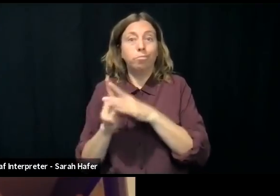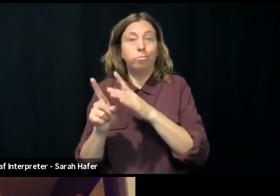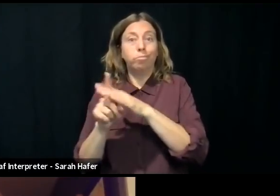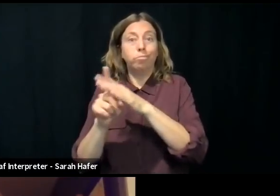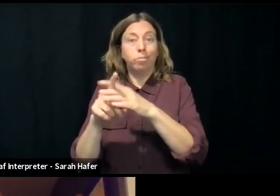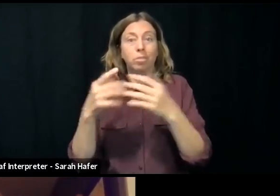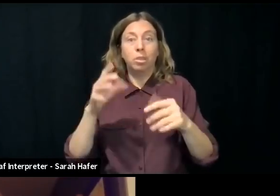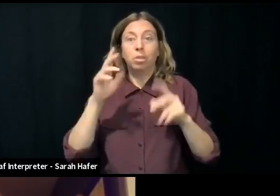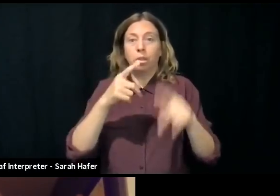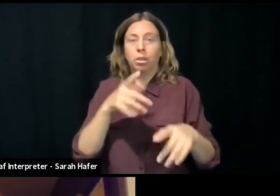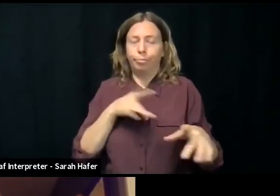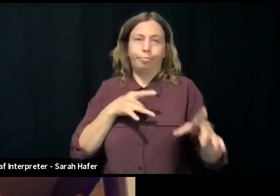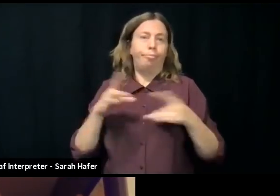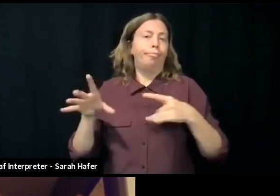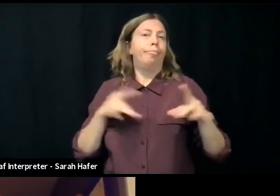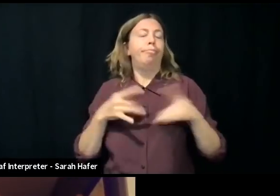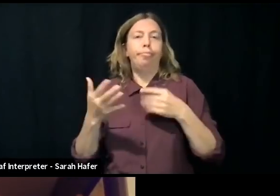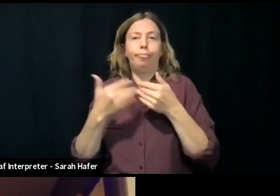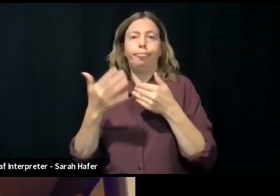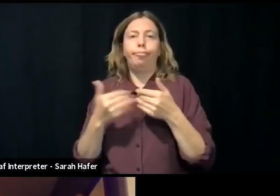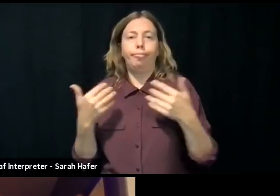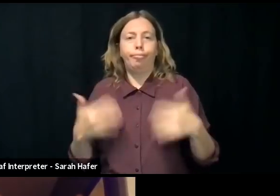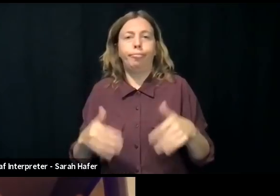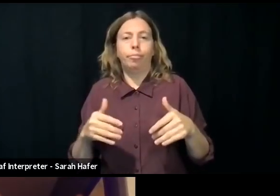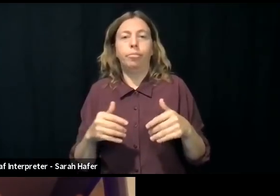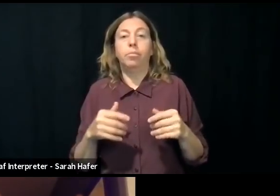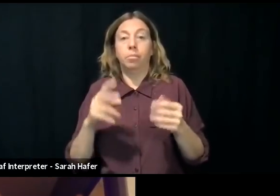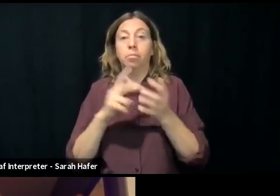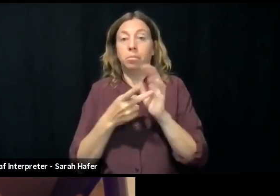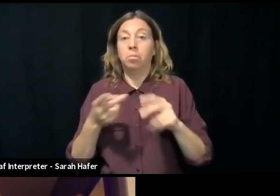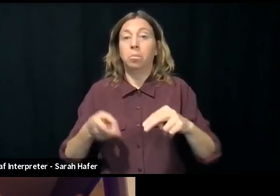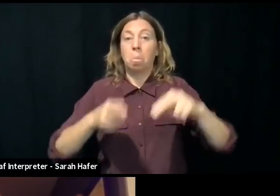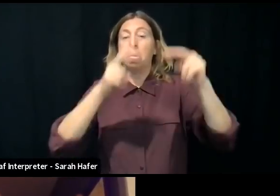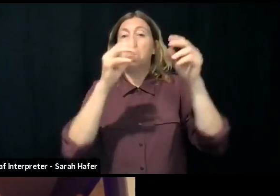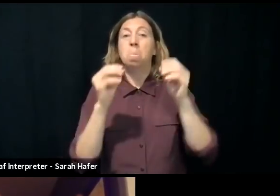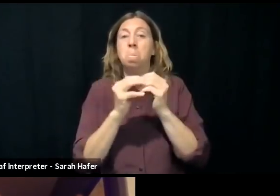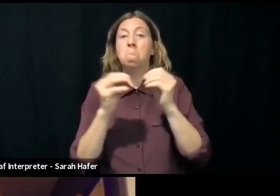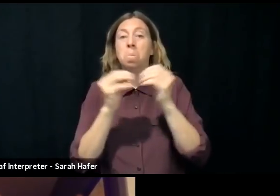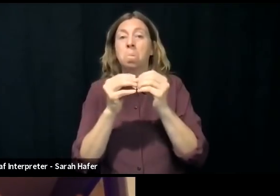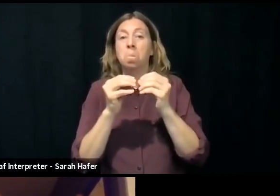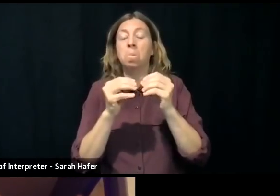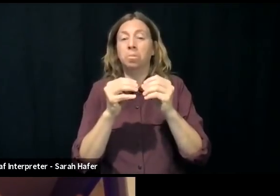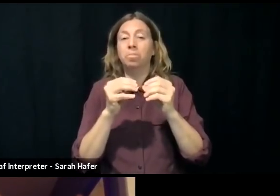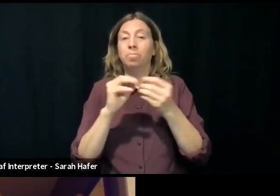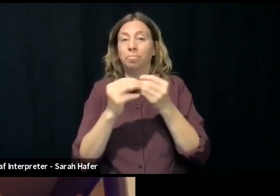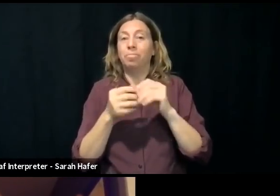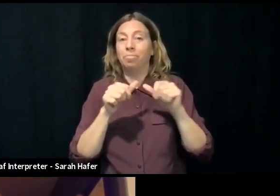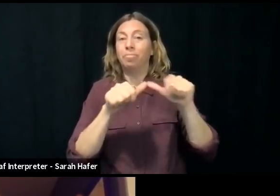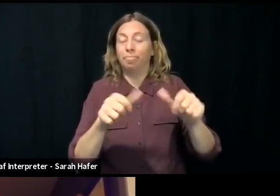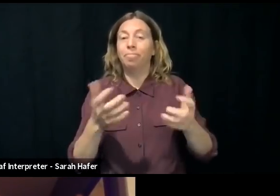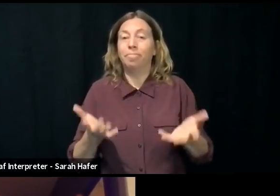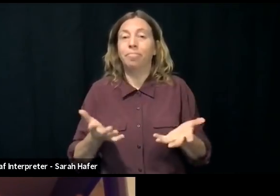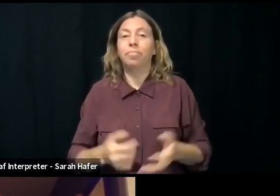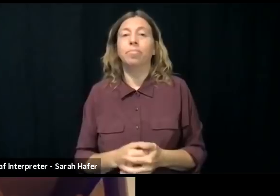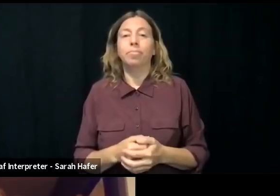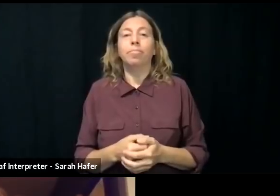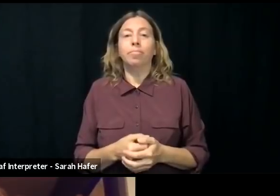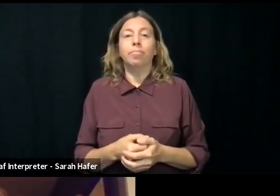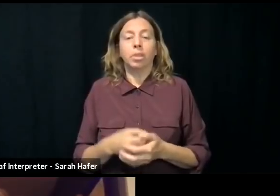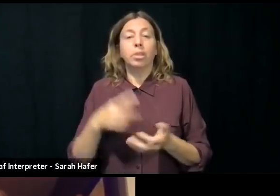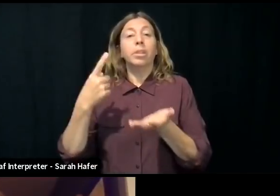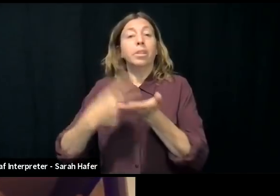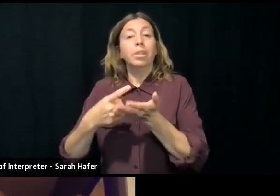another surge unless people are vaccinated. So what does this have to do with breakthrough cases? Besides being a practicing family physician and